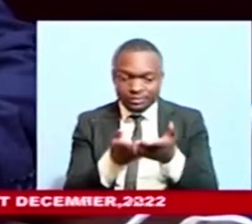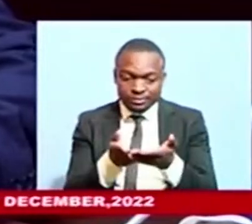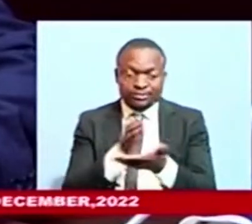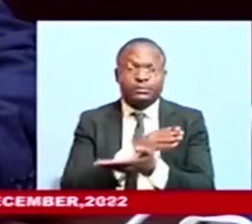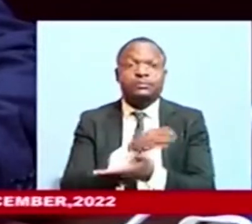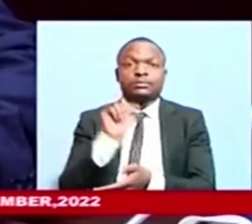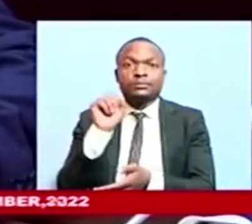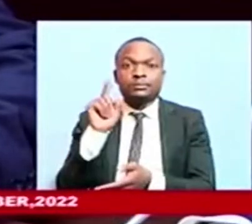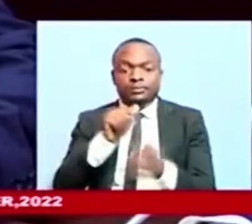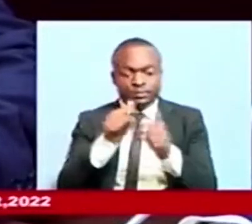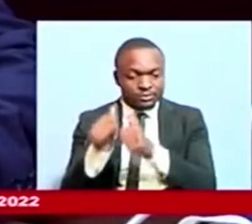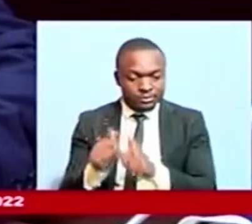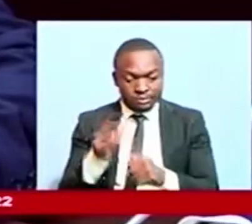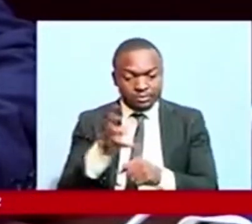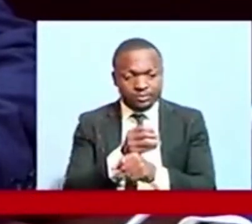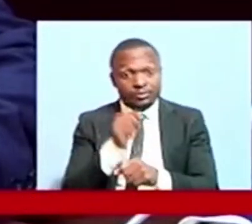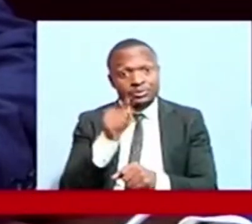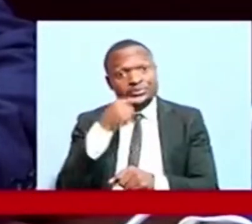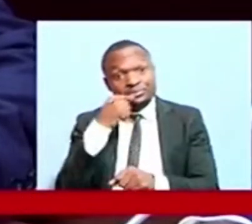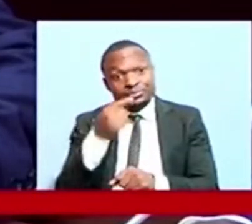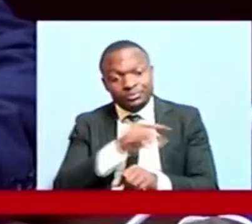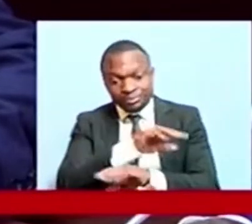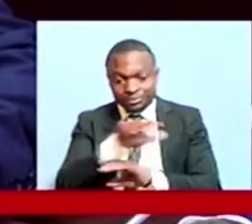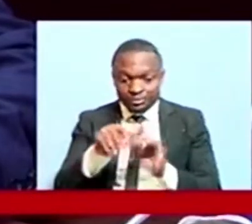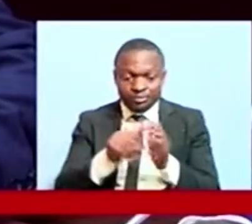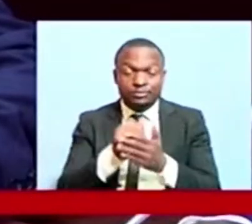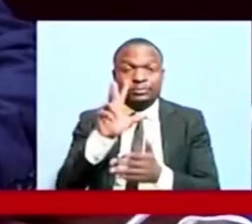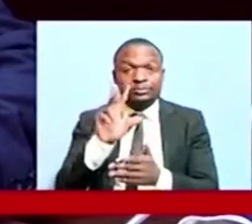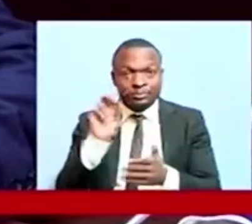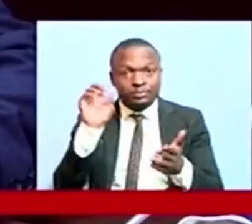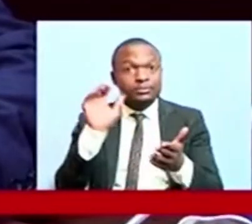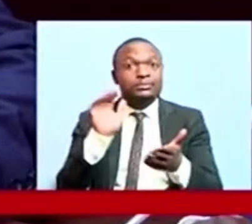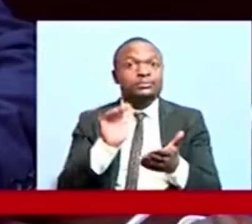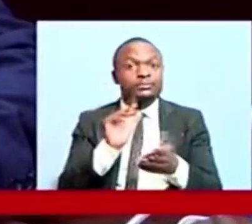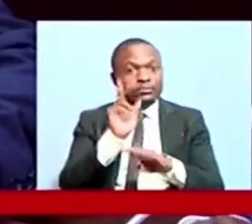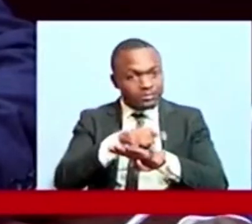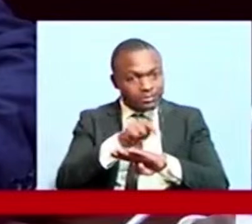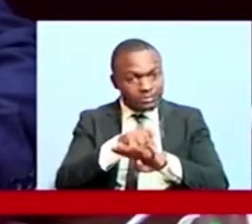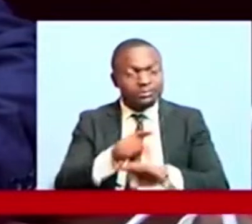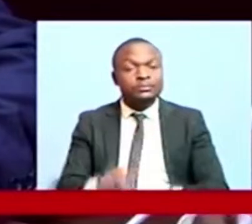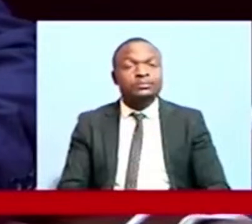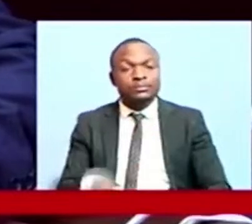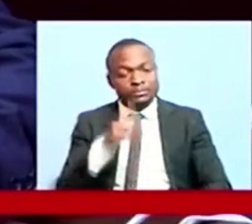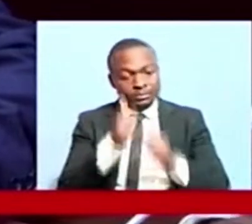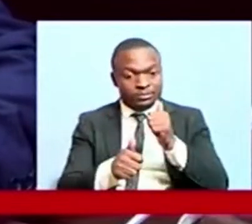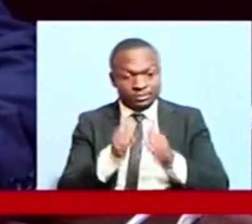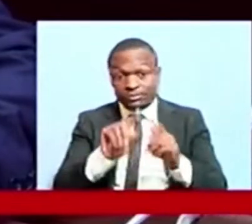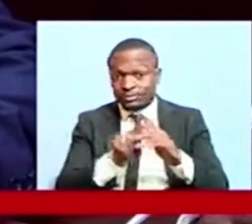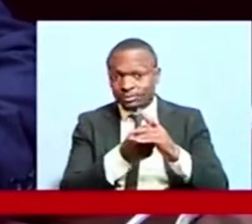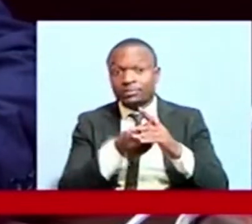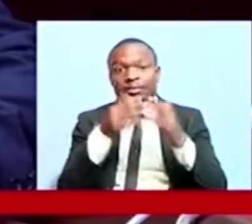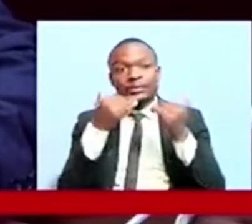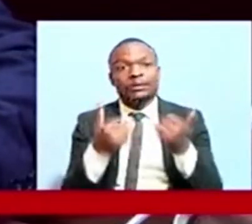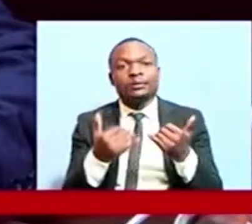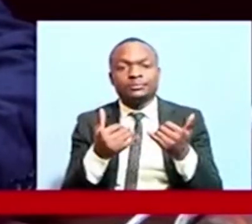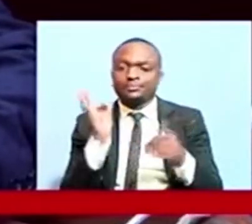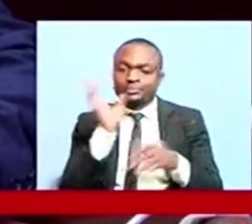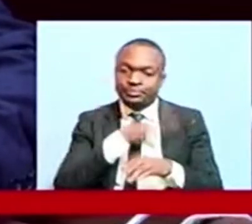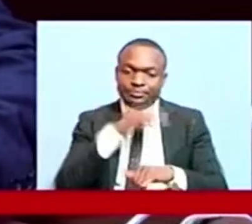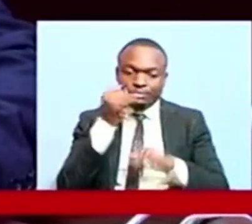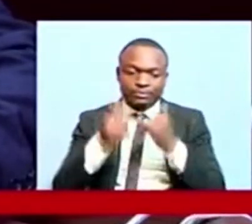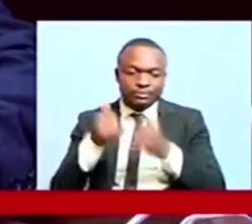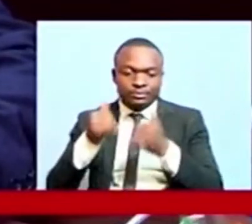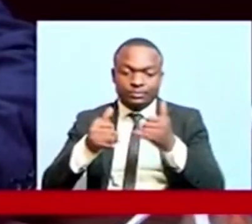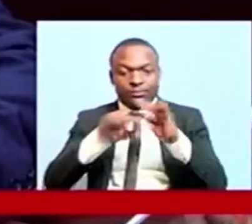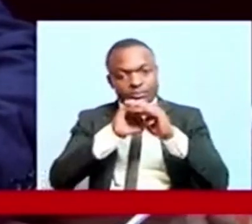action taken, you're saying all the 30 projects which were started have now been completed and are